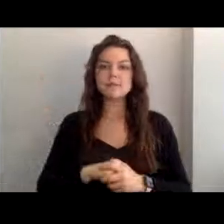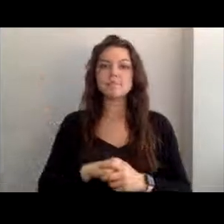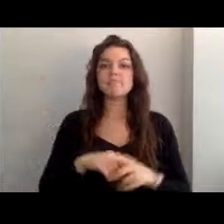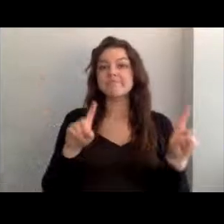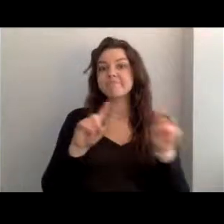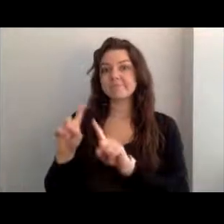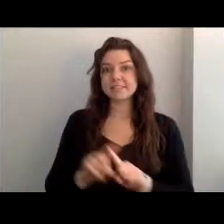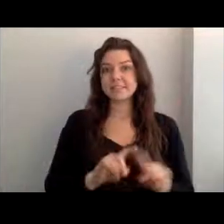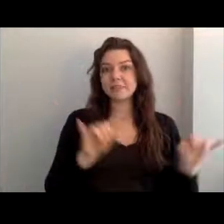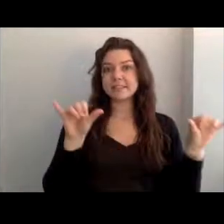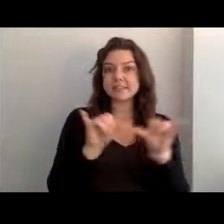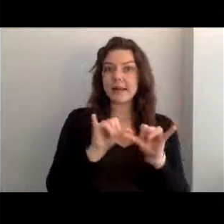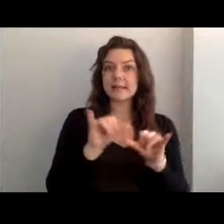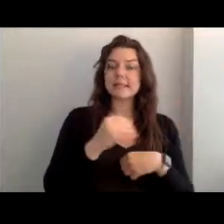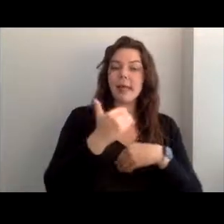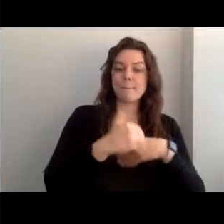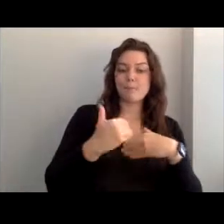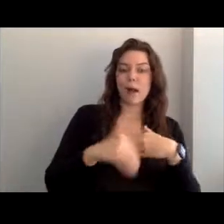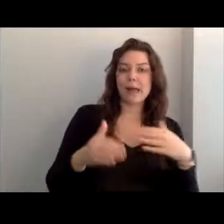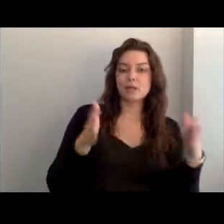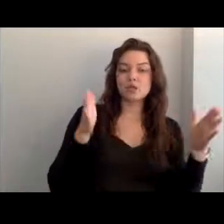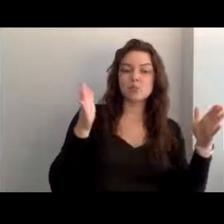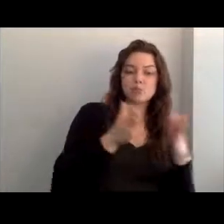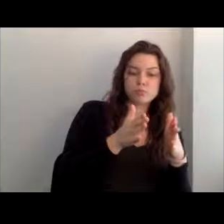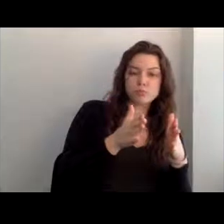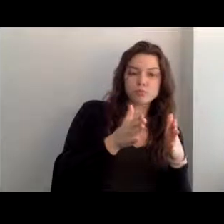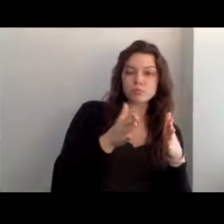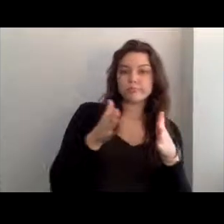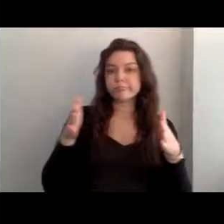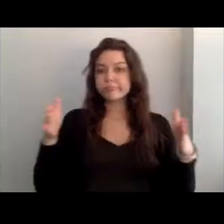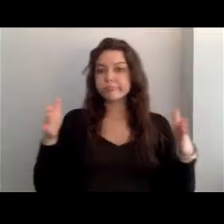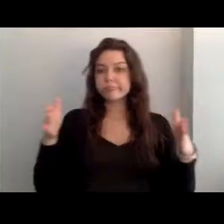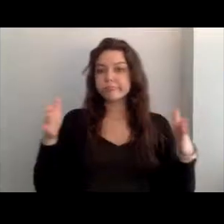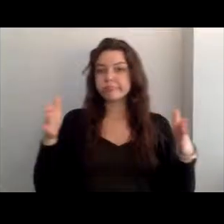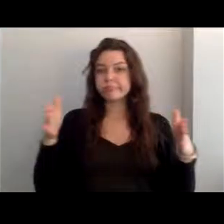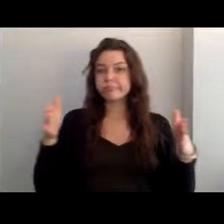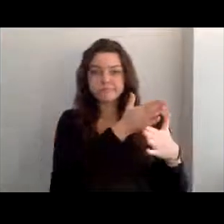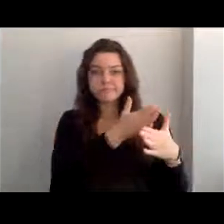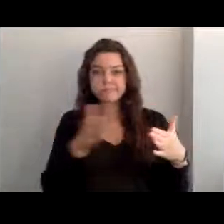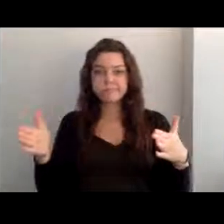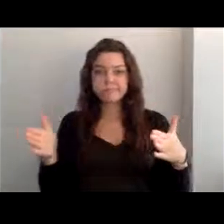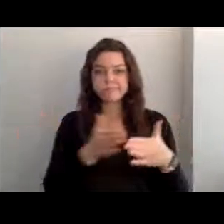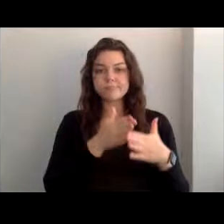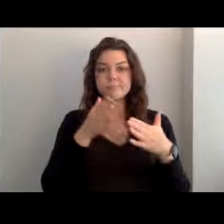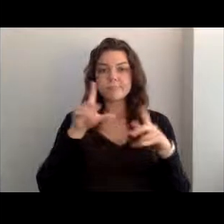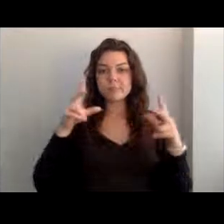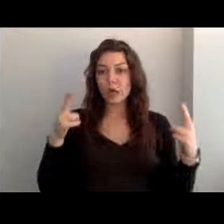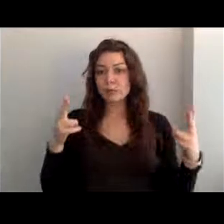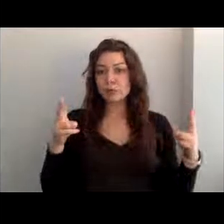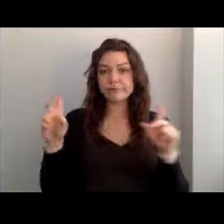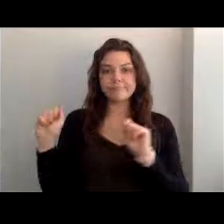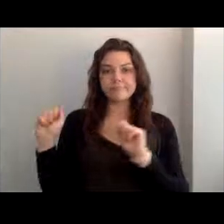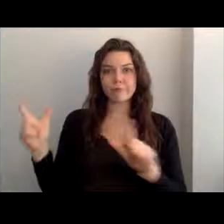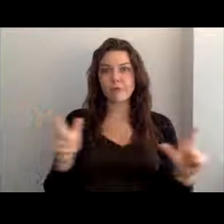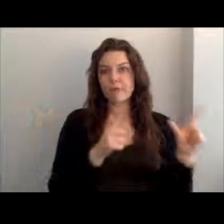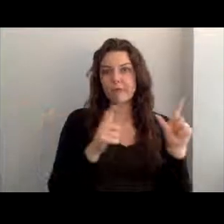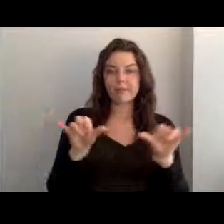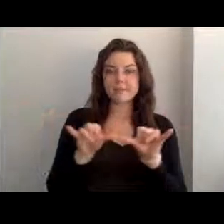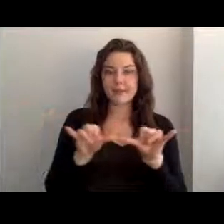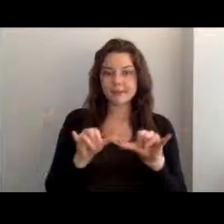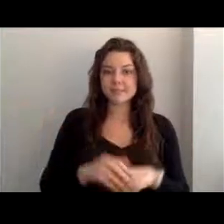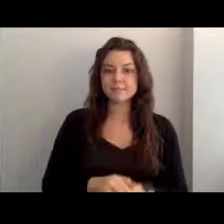bread. So even from your small size up to the big long sandwich loaf, you can find lobsters out there in all sizes. It's the tail we like